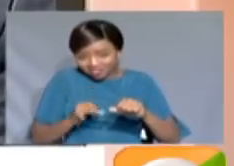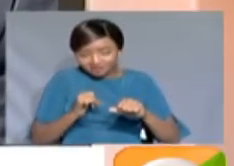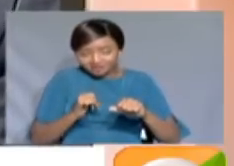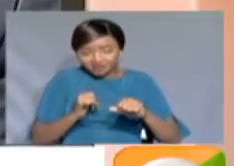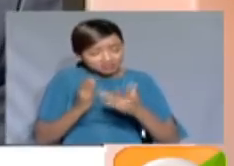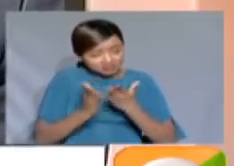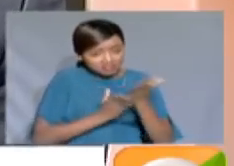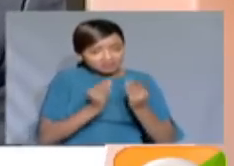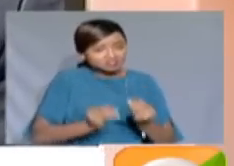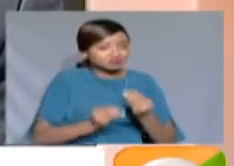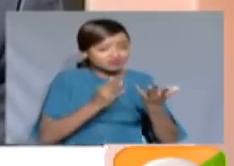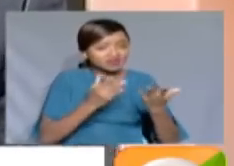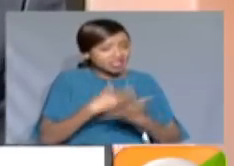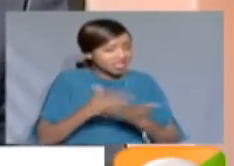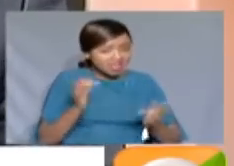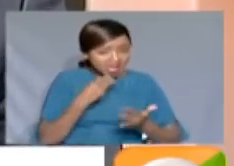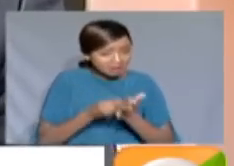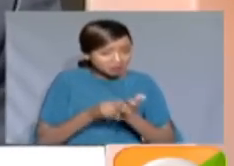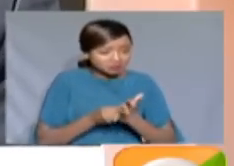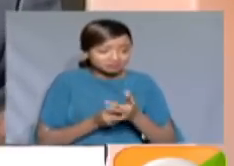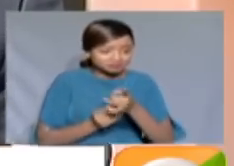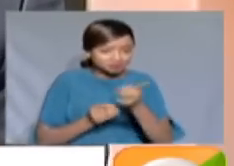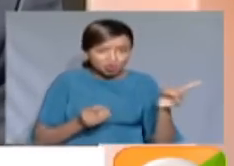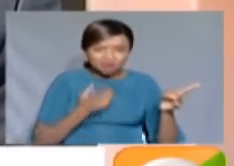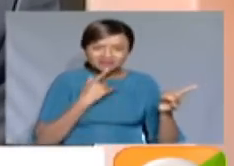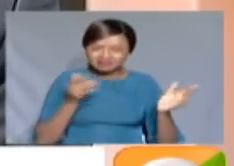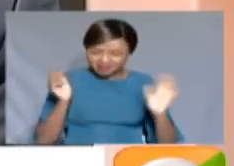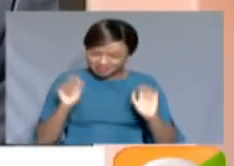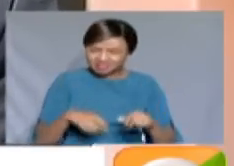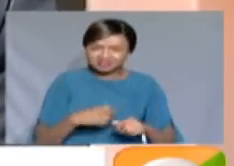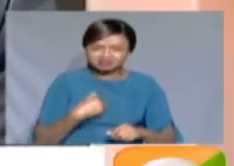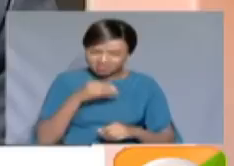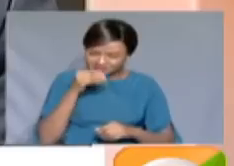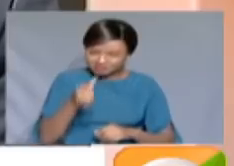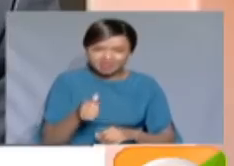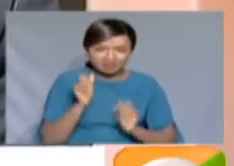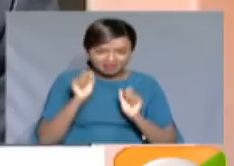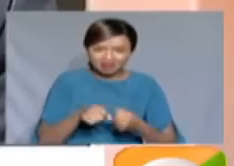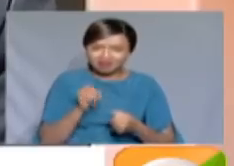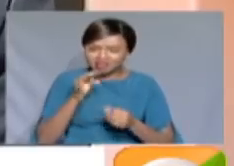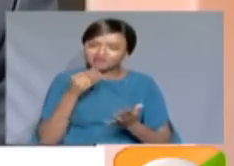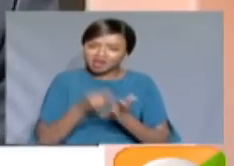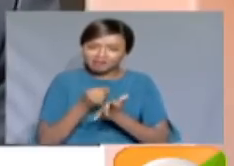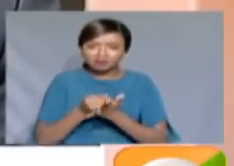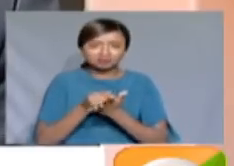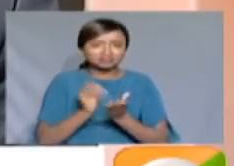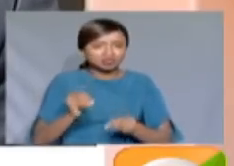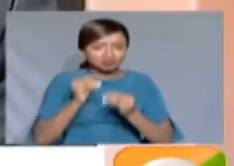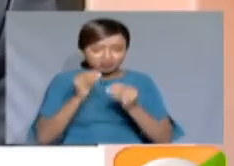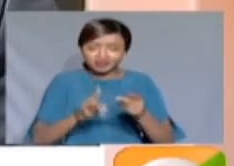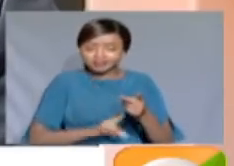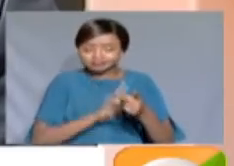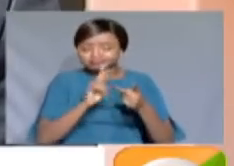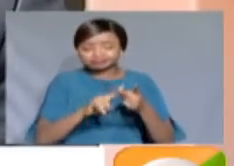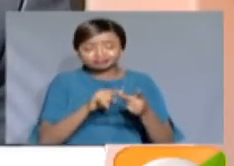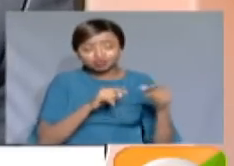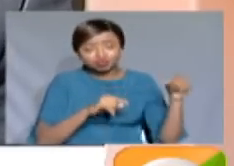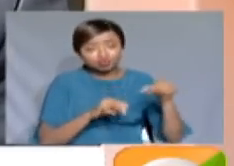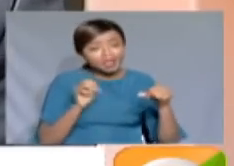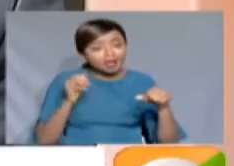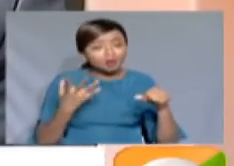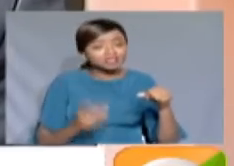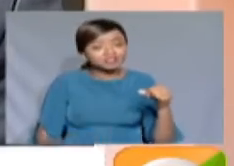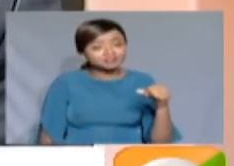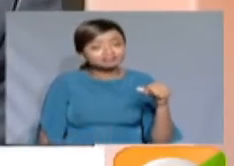provided? The answer, everybody was 100% yes. Mm-hmm. But then the second question was how much? And as you